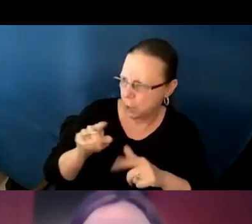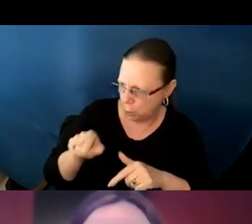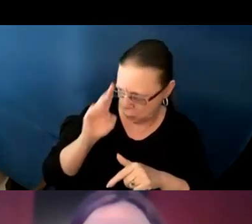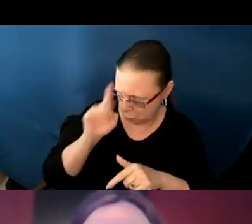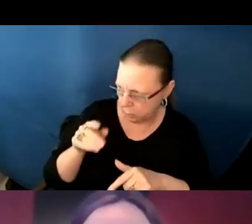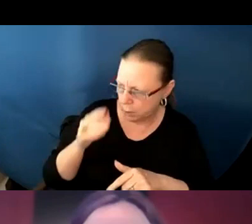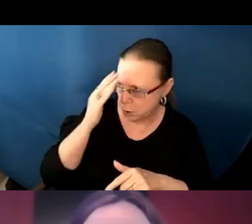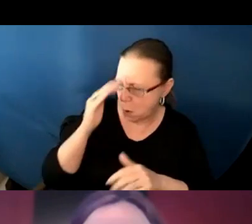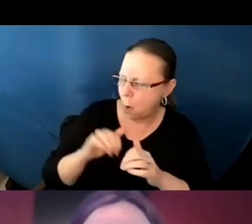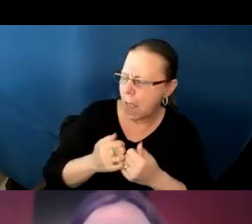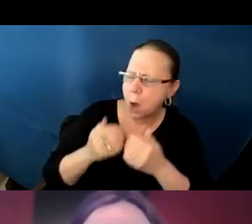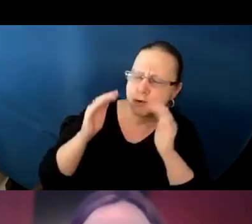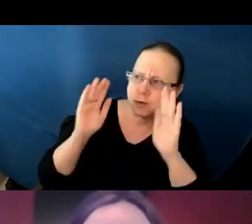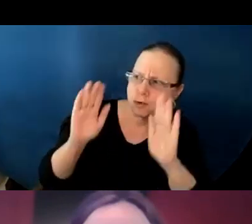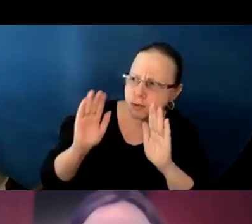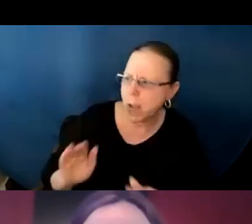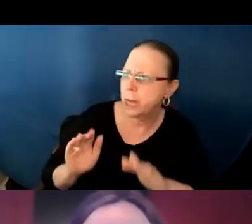you already were."